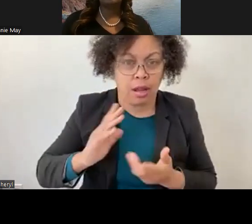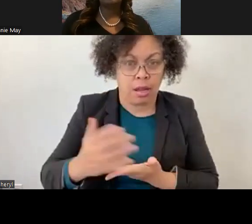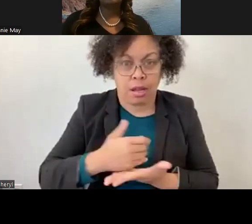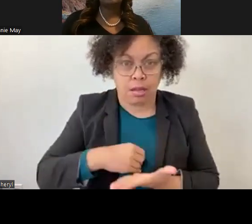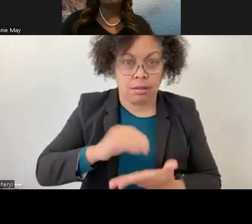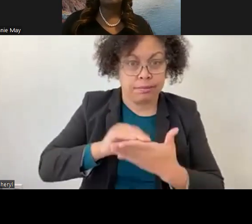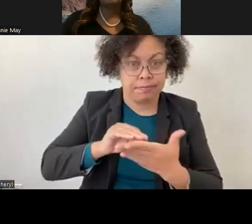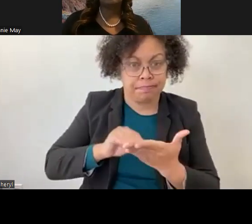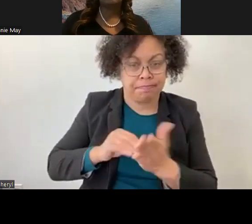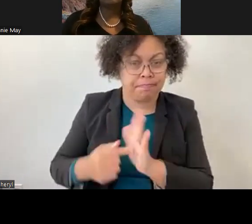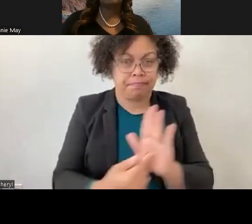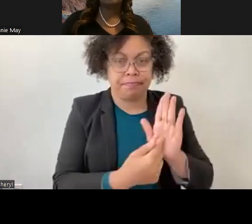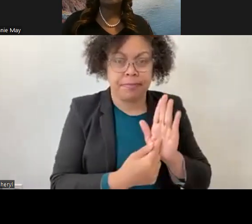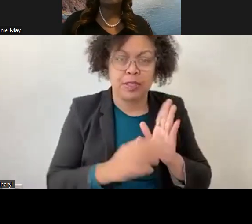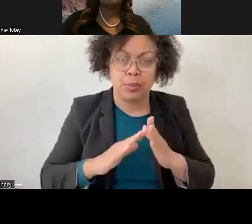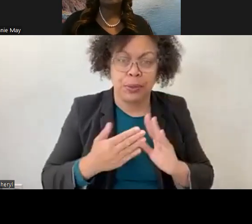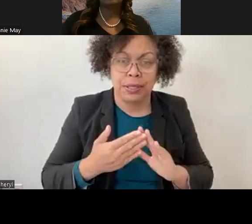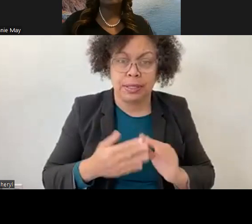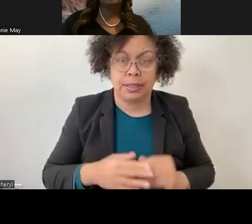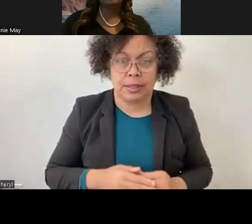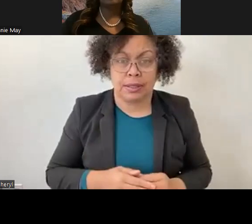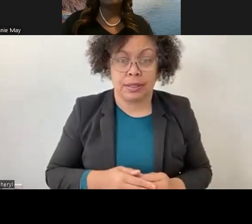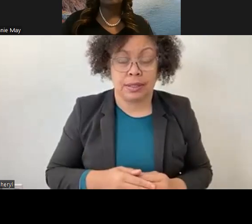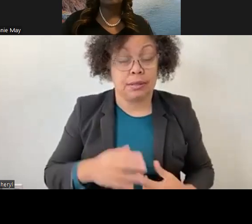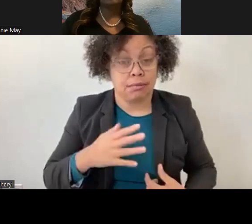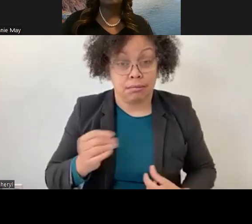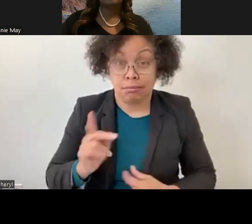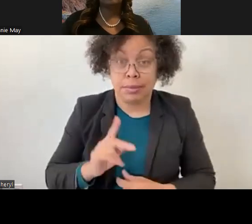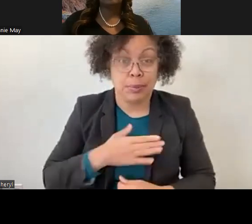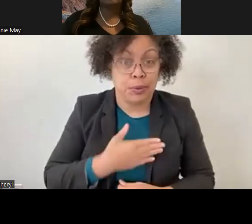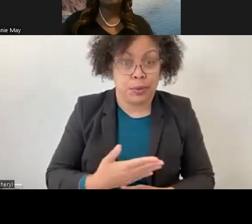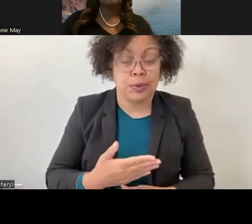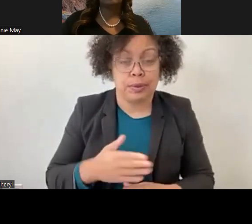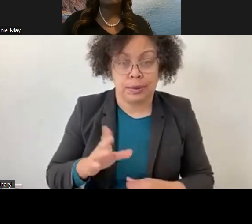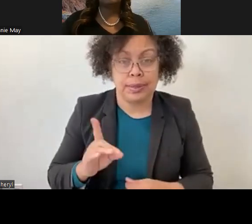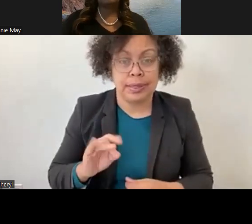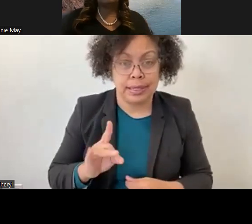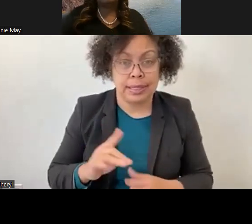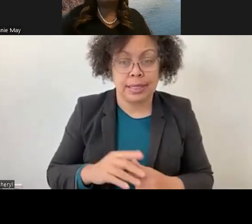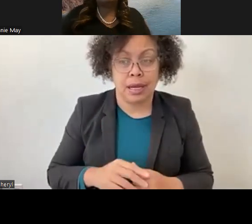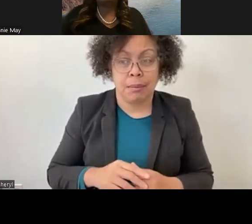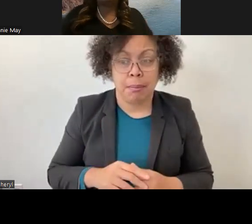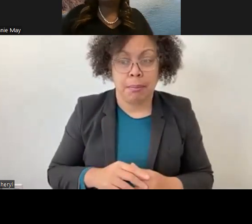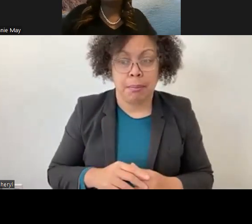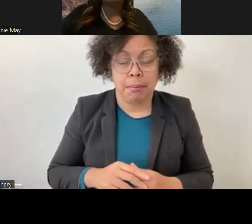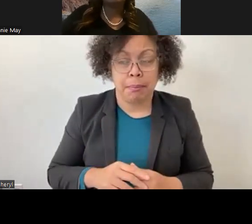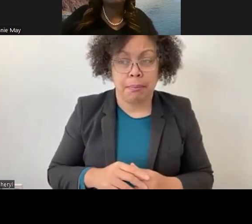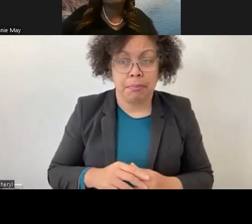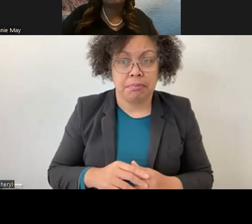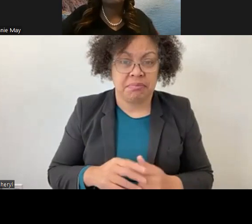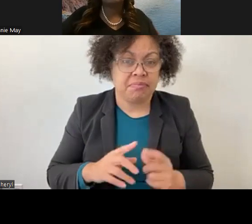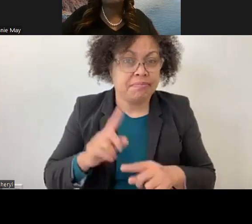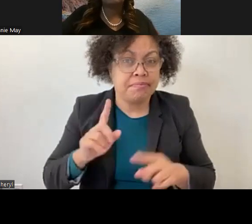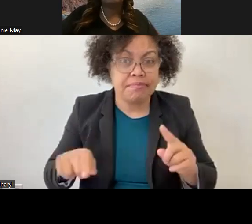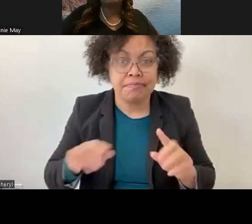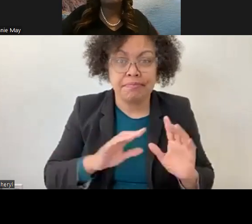community. And these individuals not only were our demographic, if